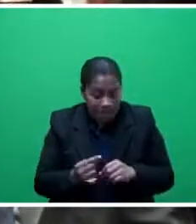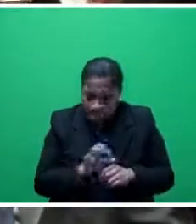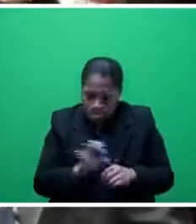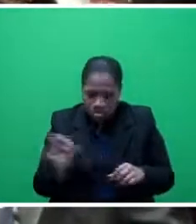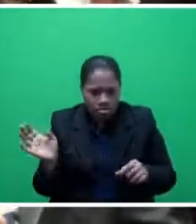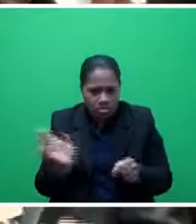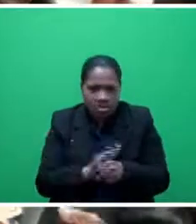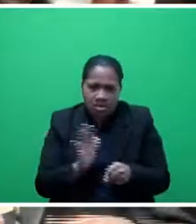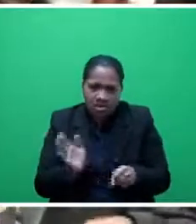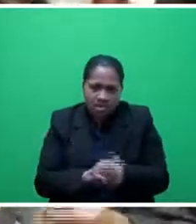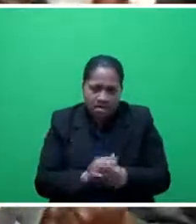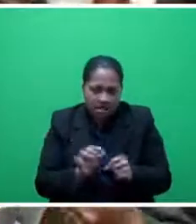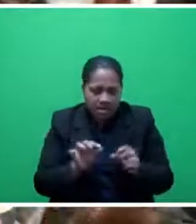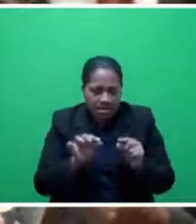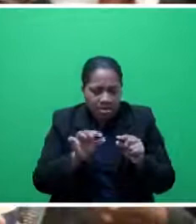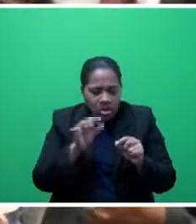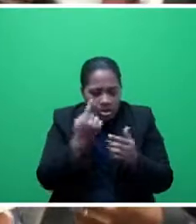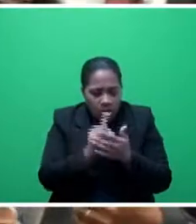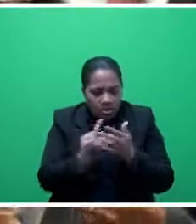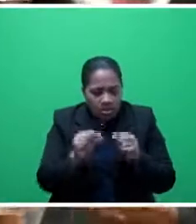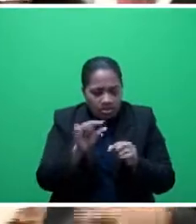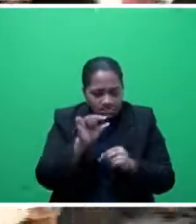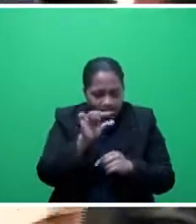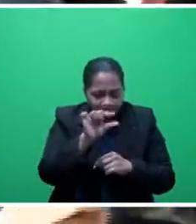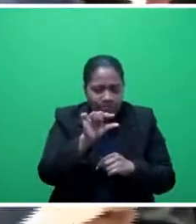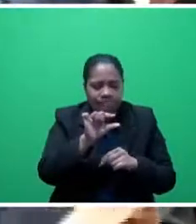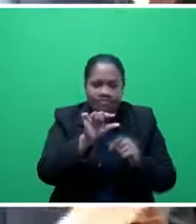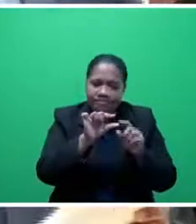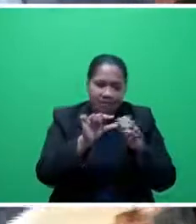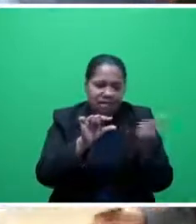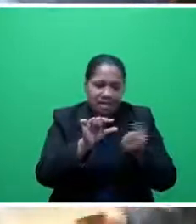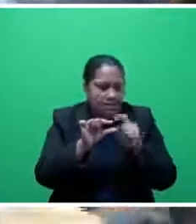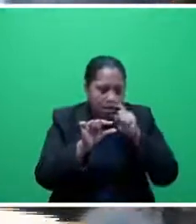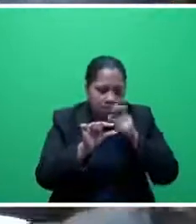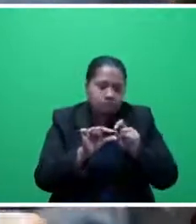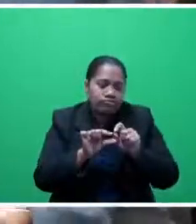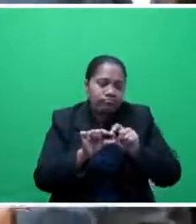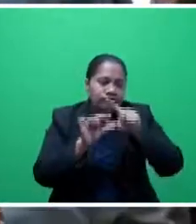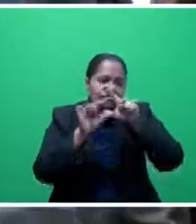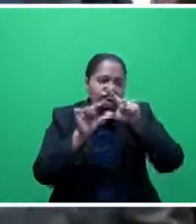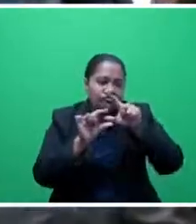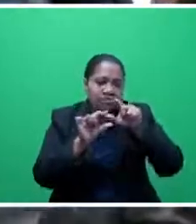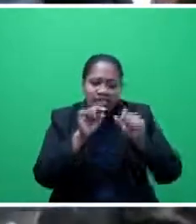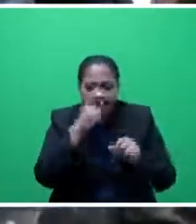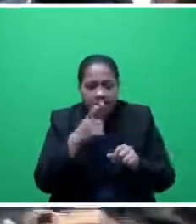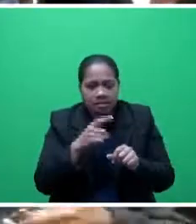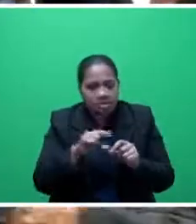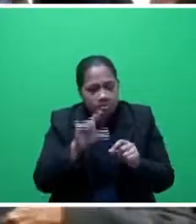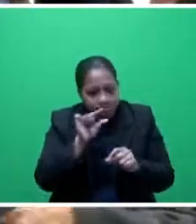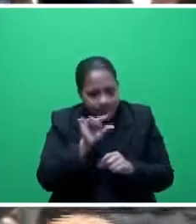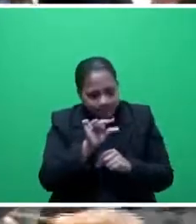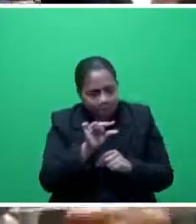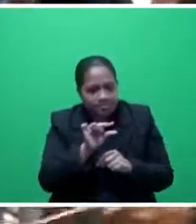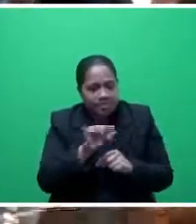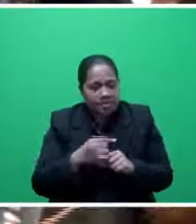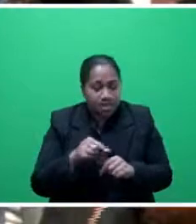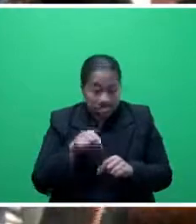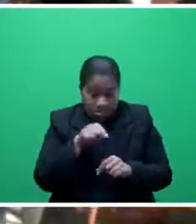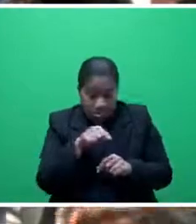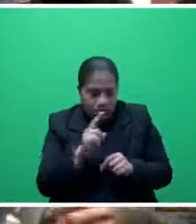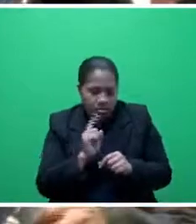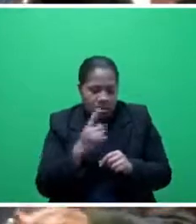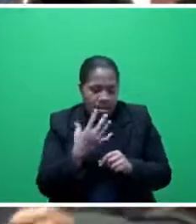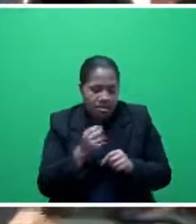So just to protect them, we used to have 32%. So what we've done now, we added another line item saying, yes, there'll be 32% protection, but